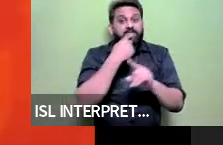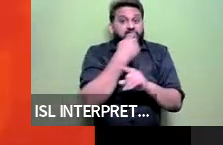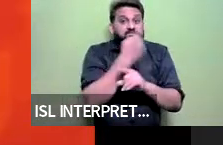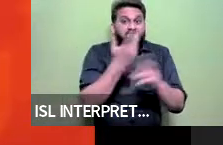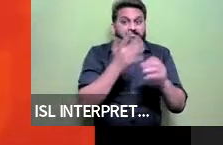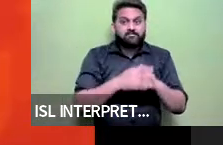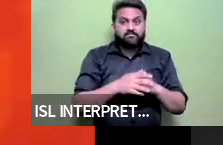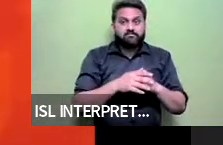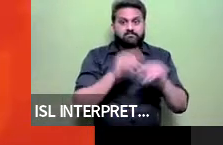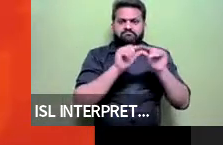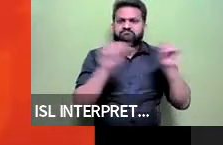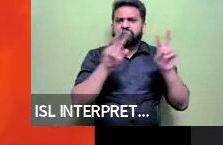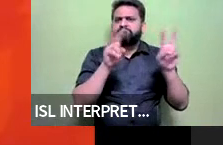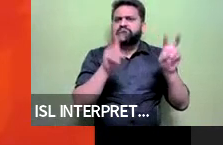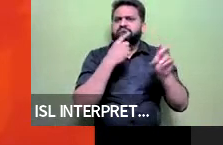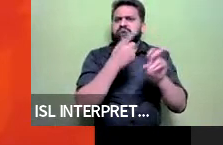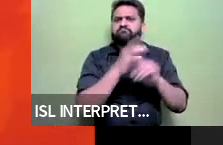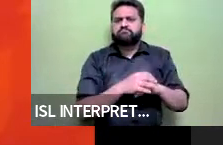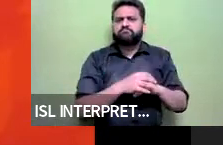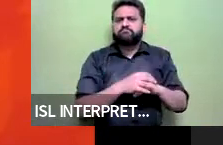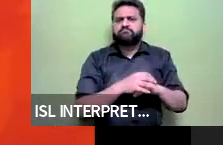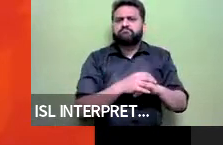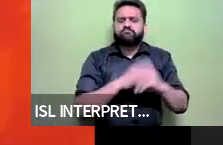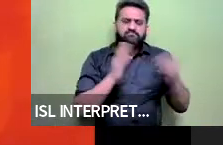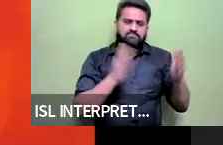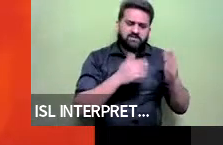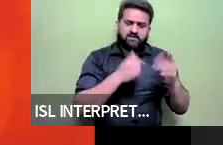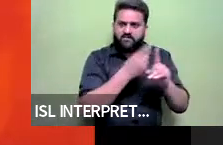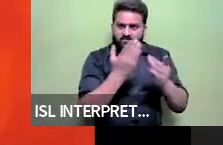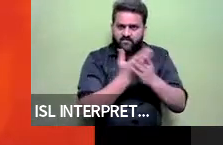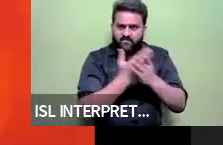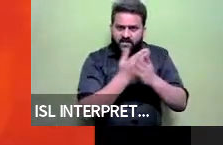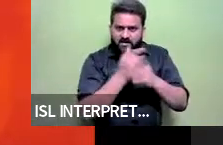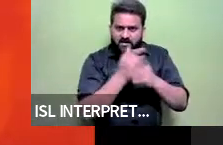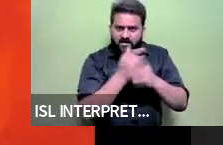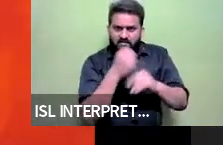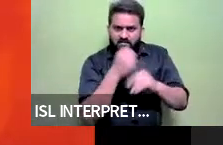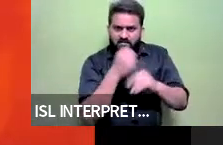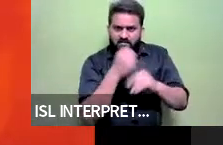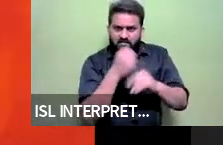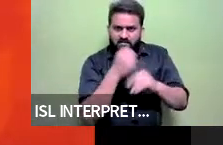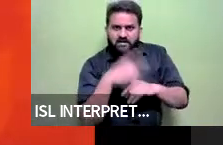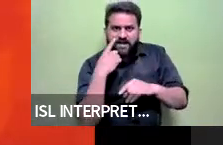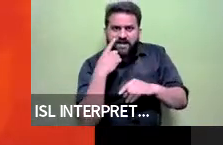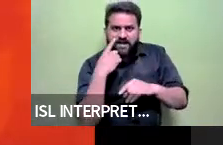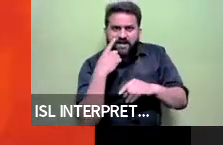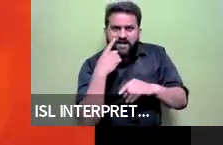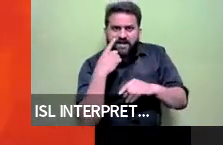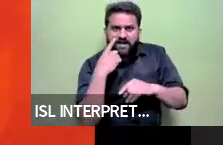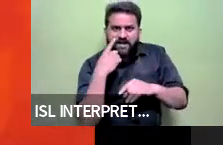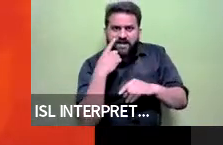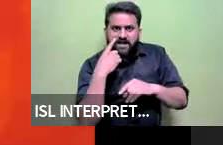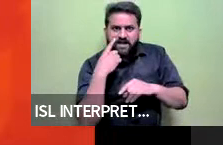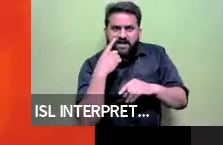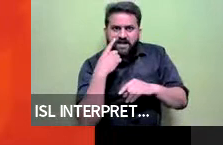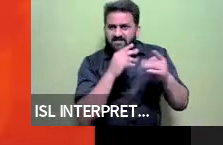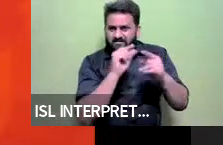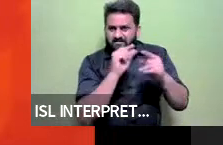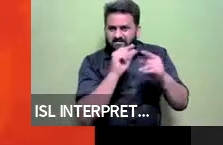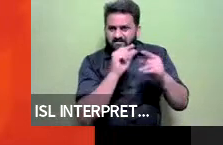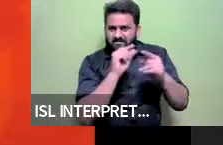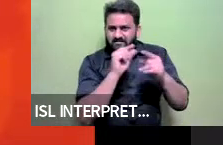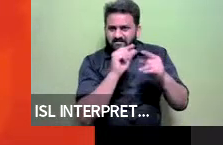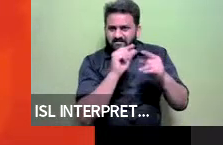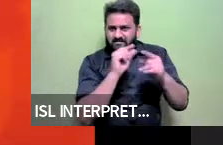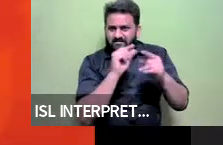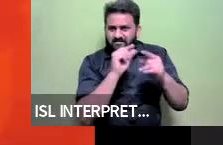like, case file and the citation number, ICC case number, all those, it will be a little difficult. Another thing you